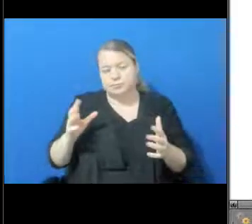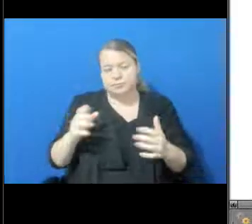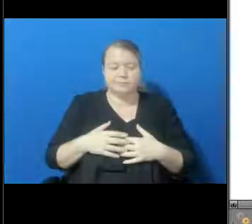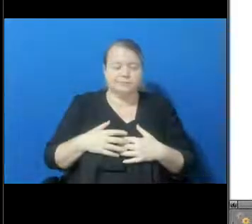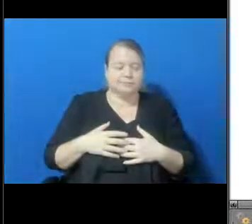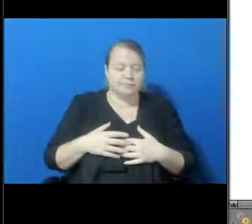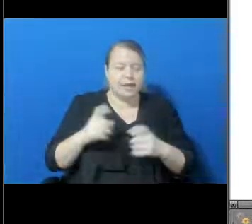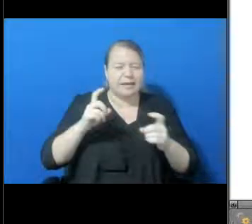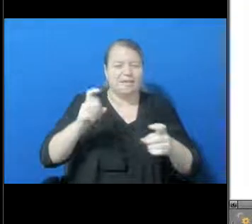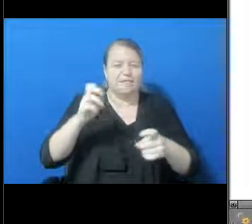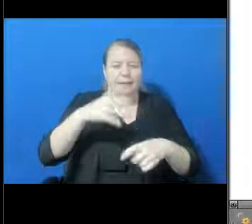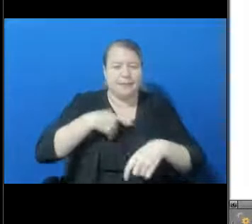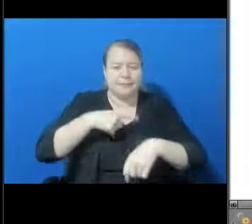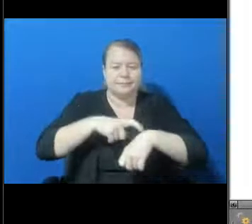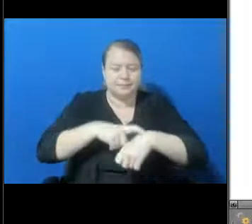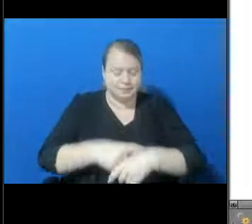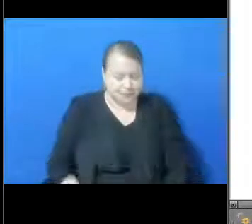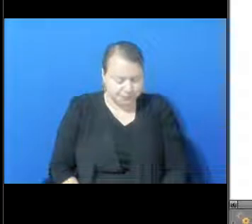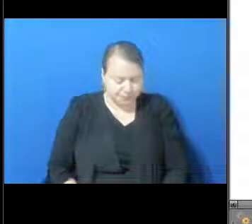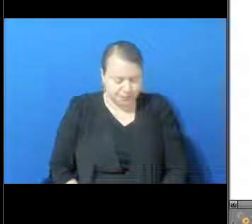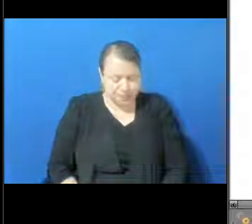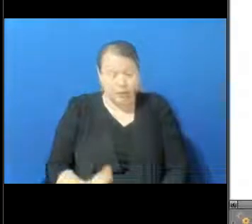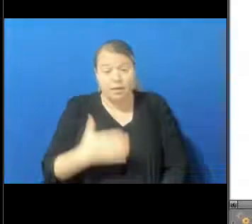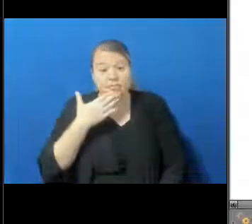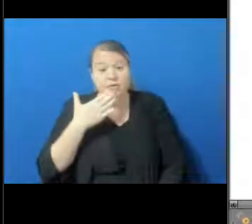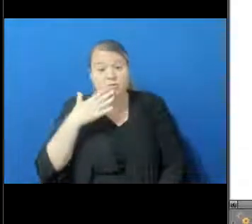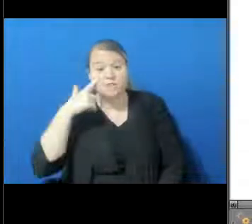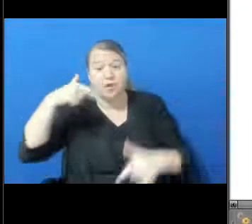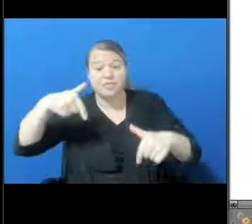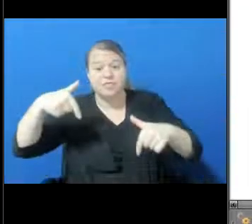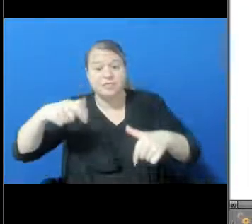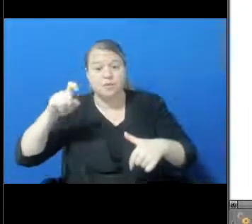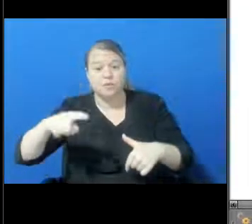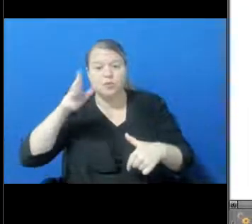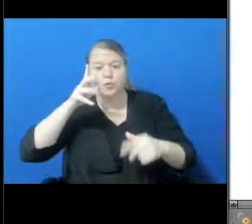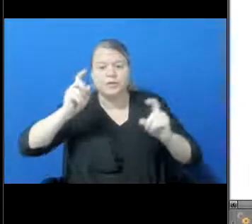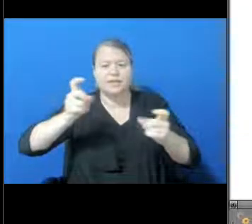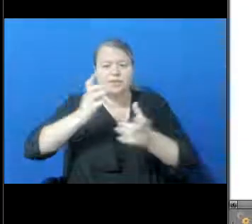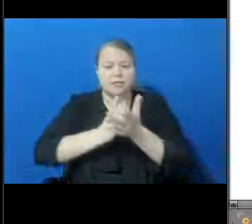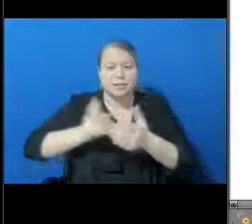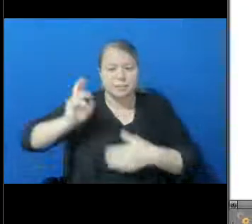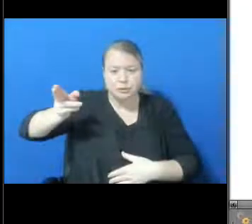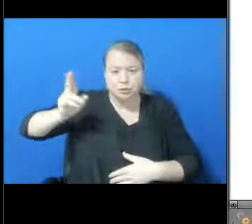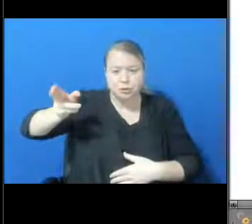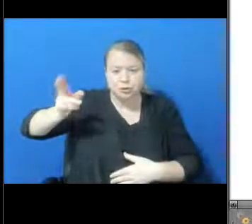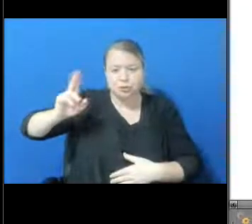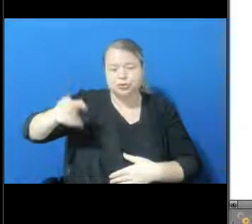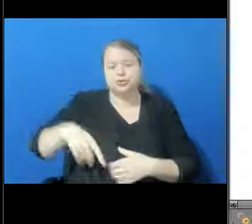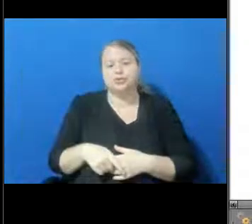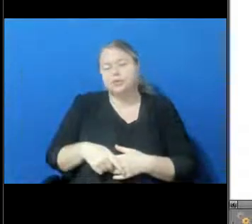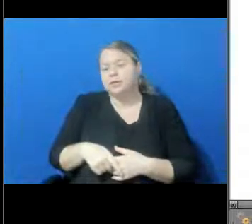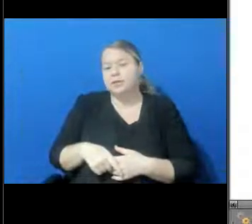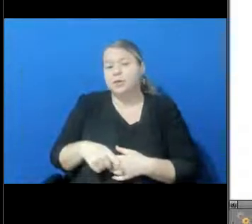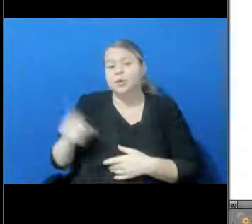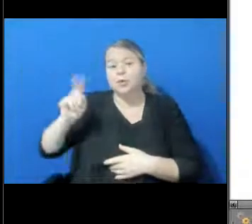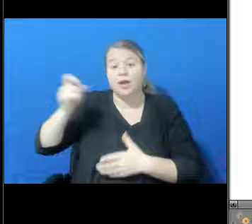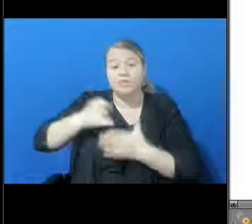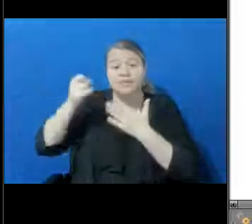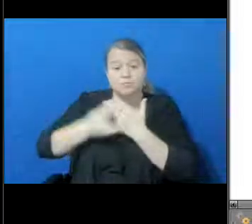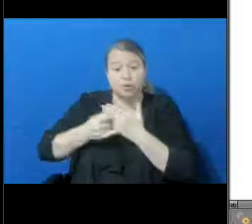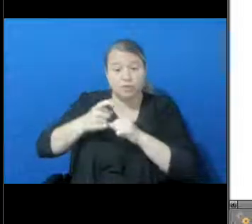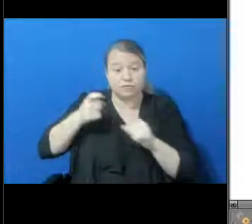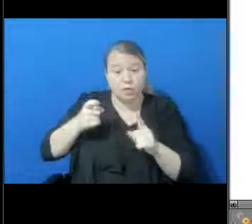Thank you for your question. I can give you some history of the evolution of this project, and perhaps